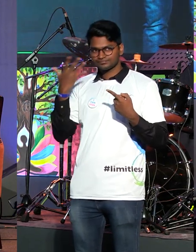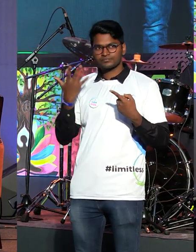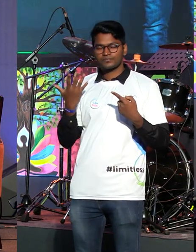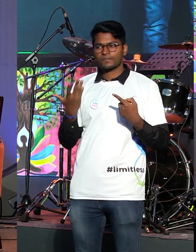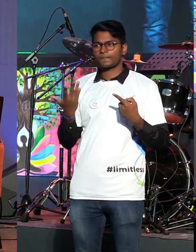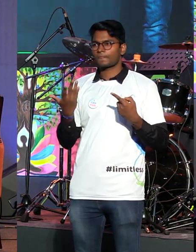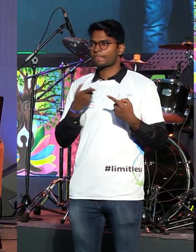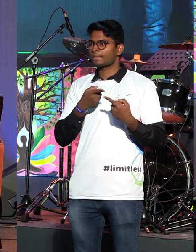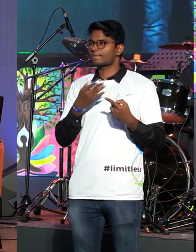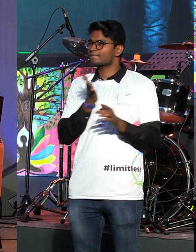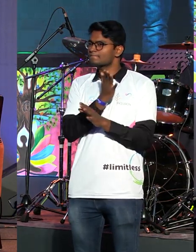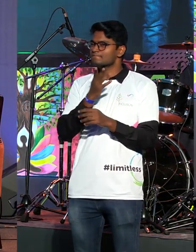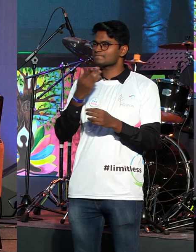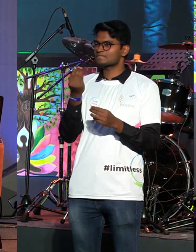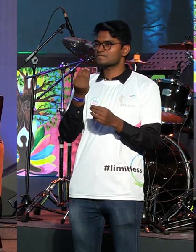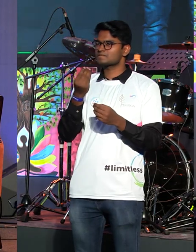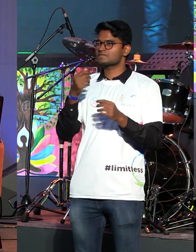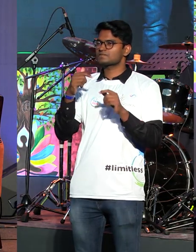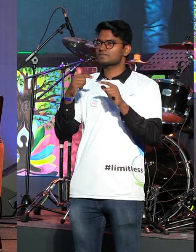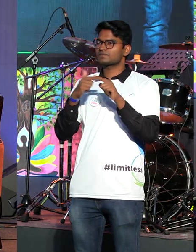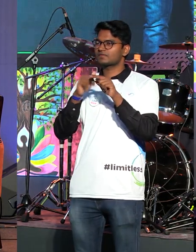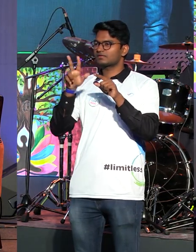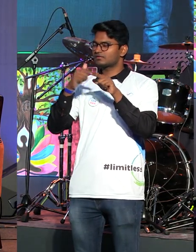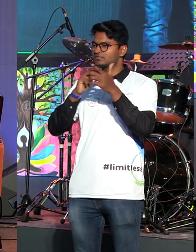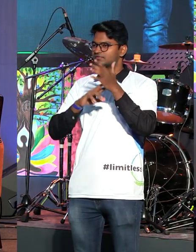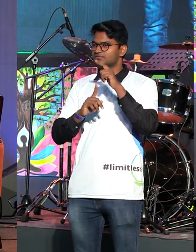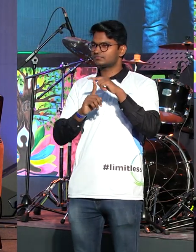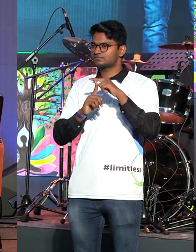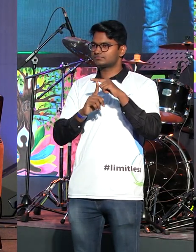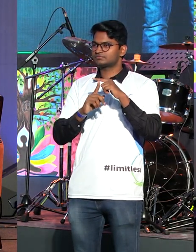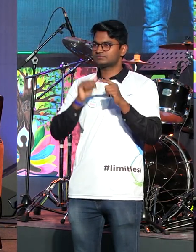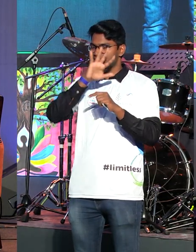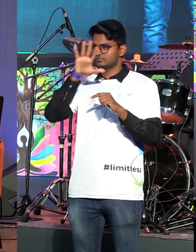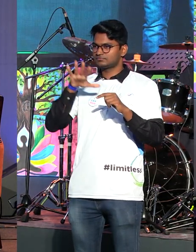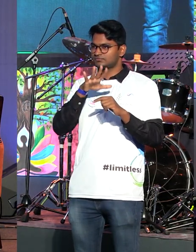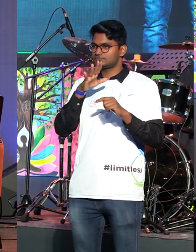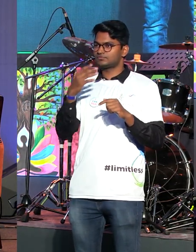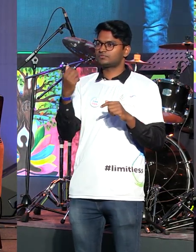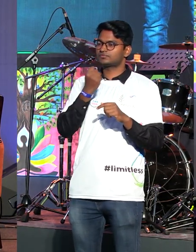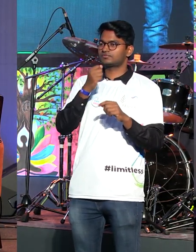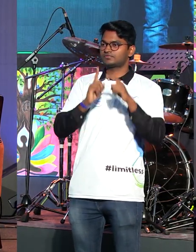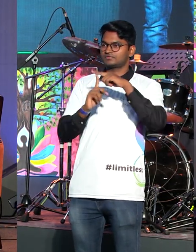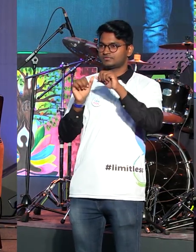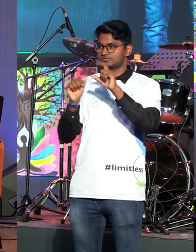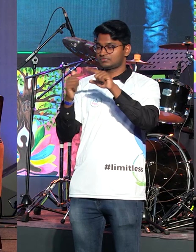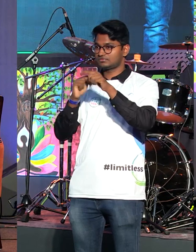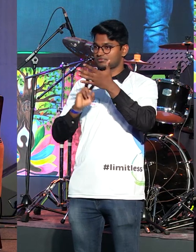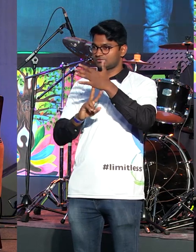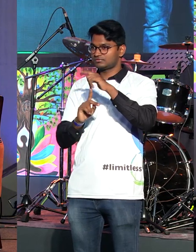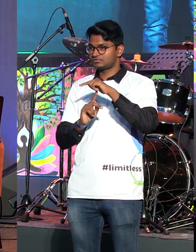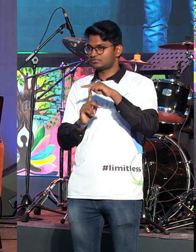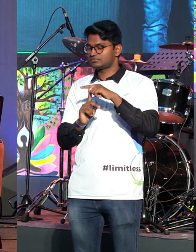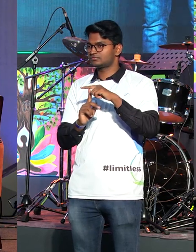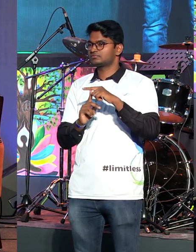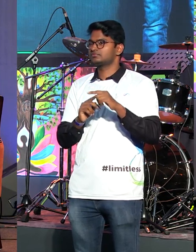the campaign called India's Got Color. And I just saw a newer version of it. I think it was done 2013. There